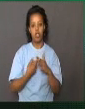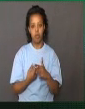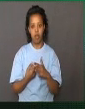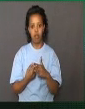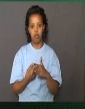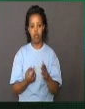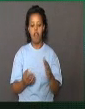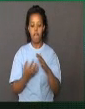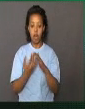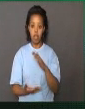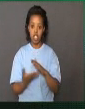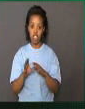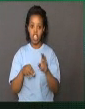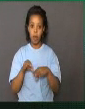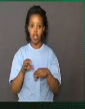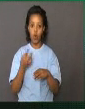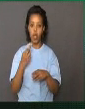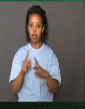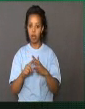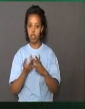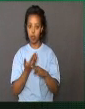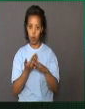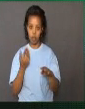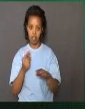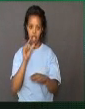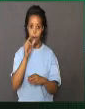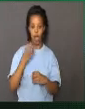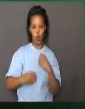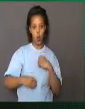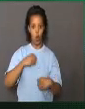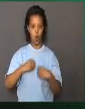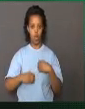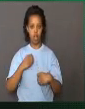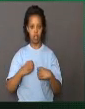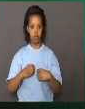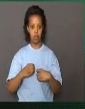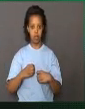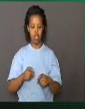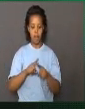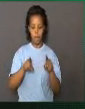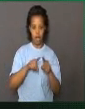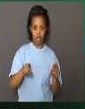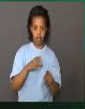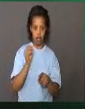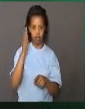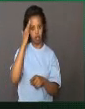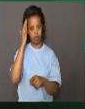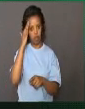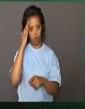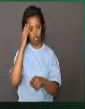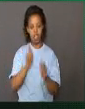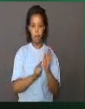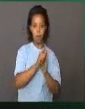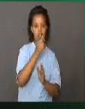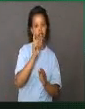Before fermentation can begin, the microorganism must be isolated and grown.